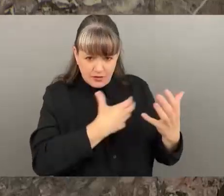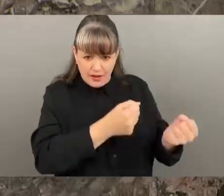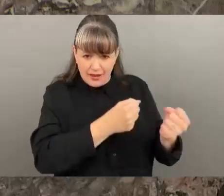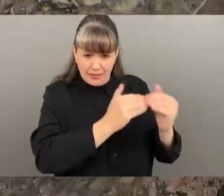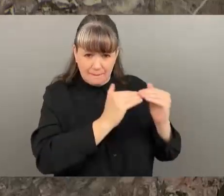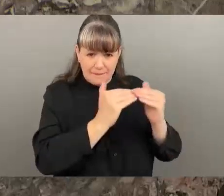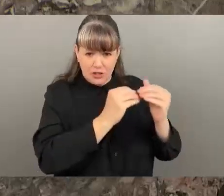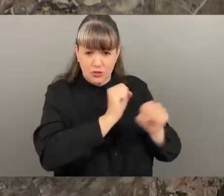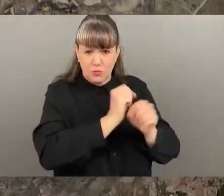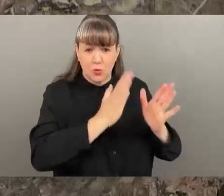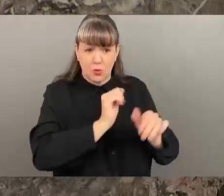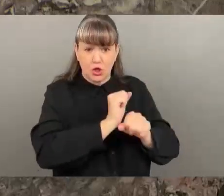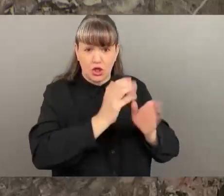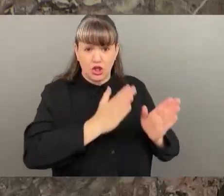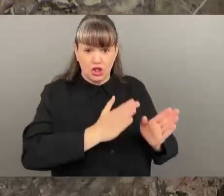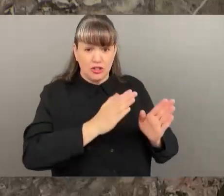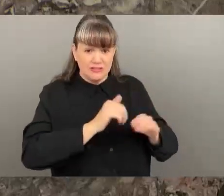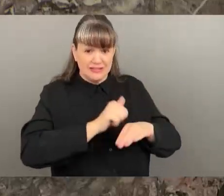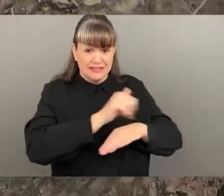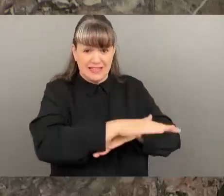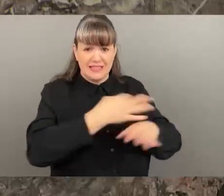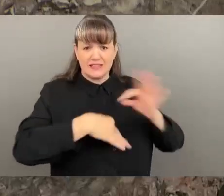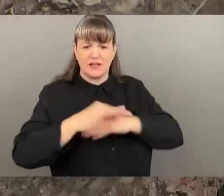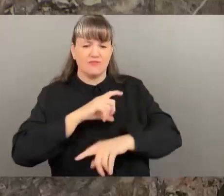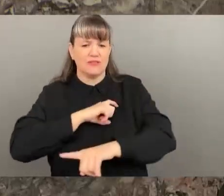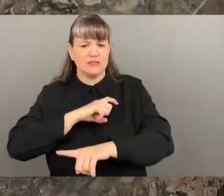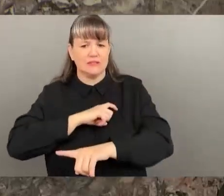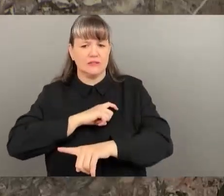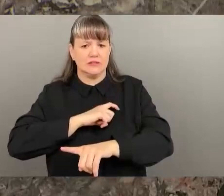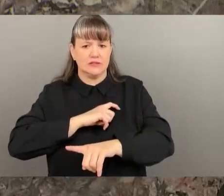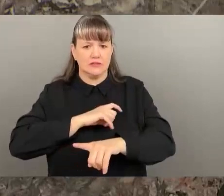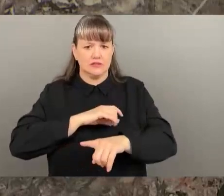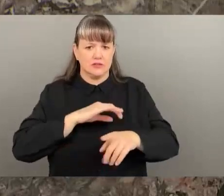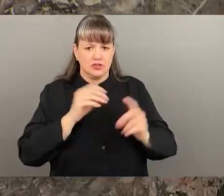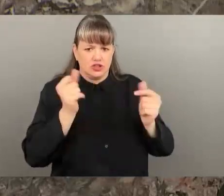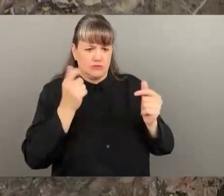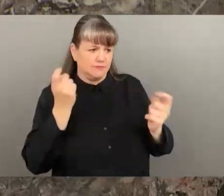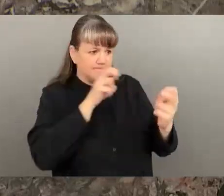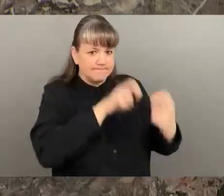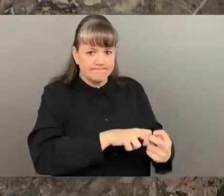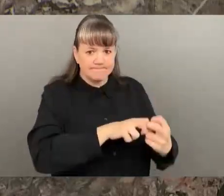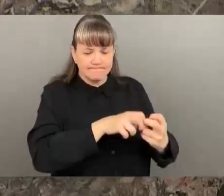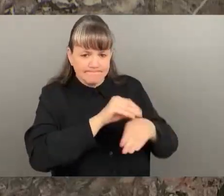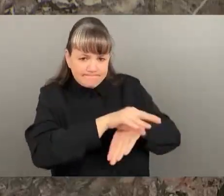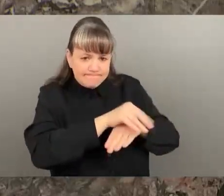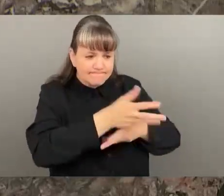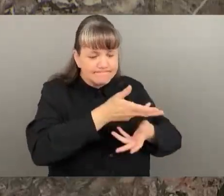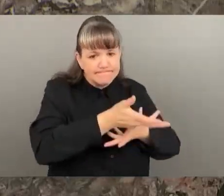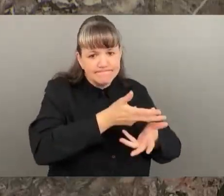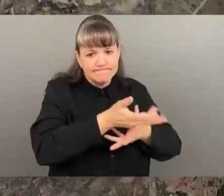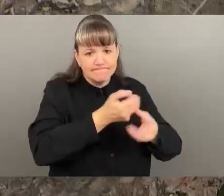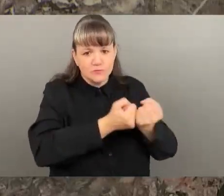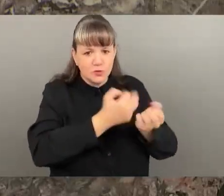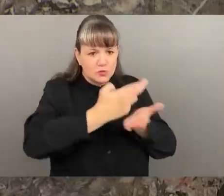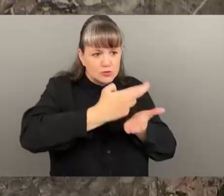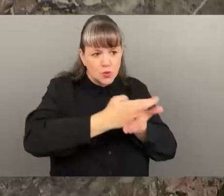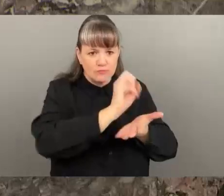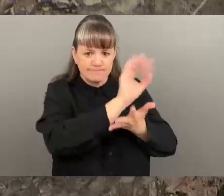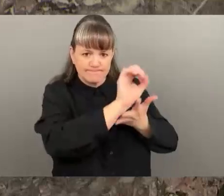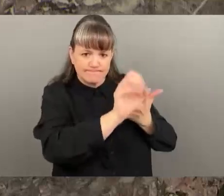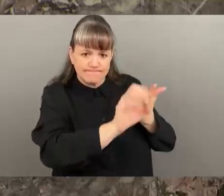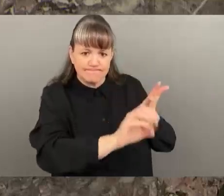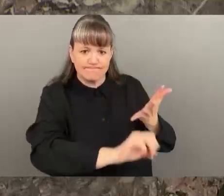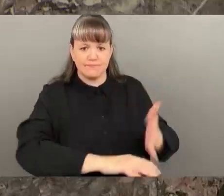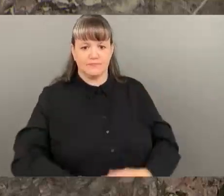police and providing immediate crisis counseling and resources. Mr. Speaker, we have teams that are operating in the North Shore, Victoria,